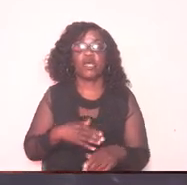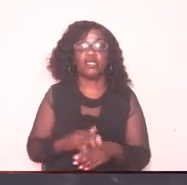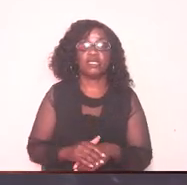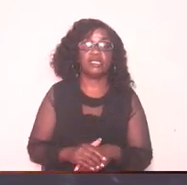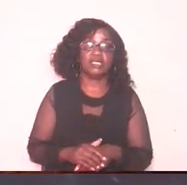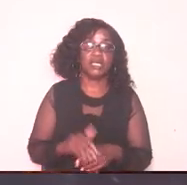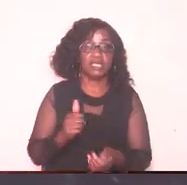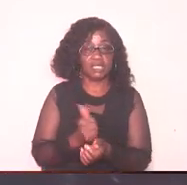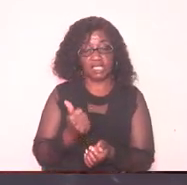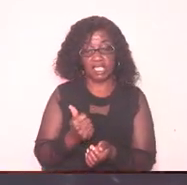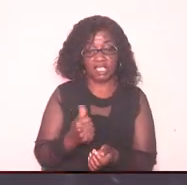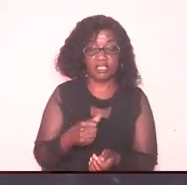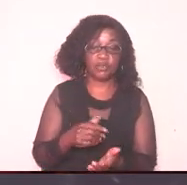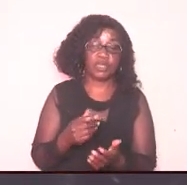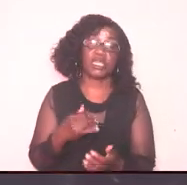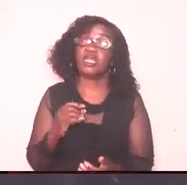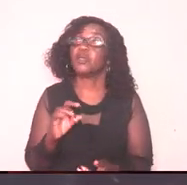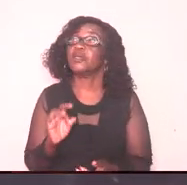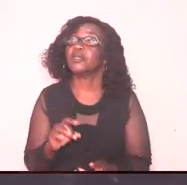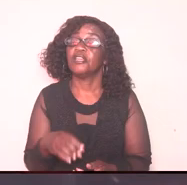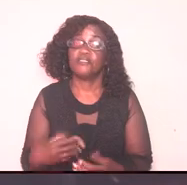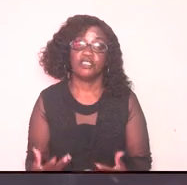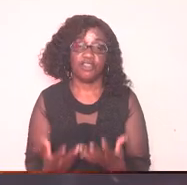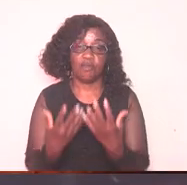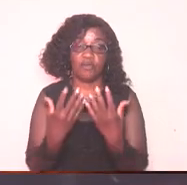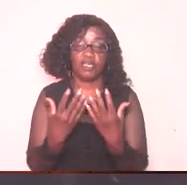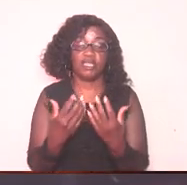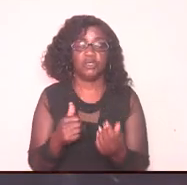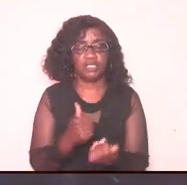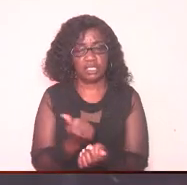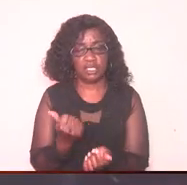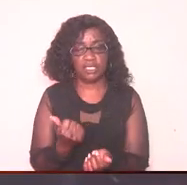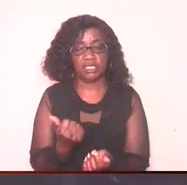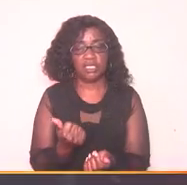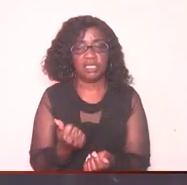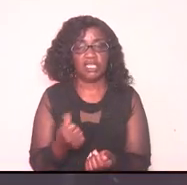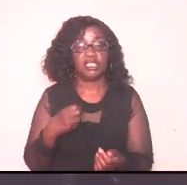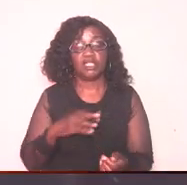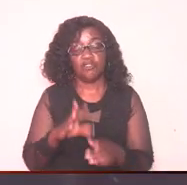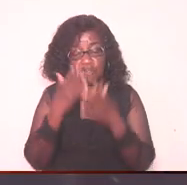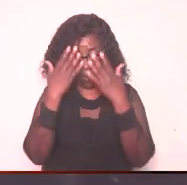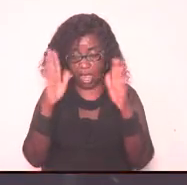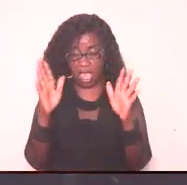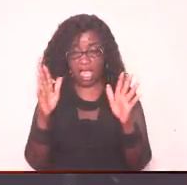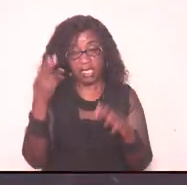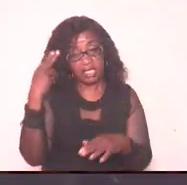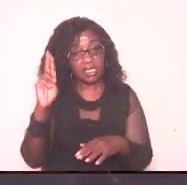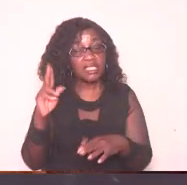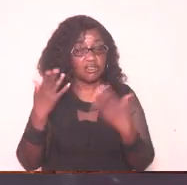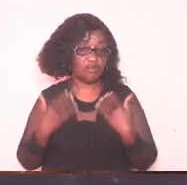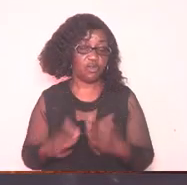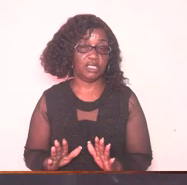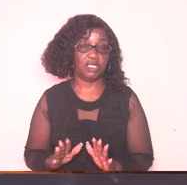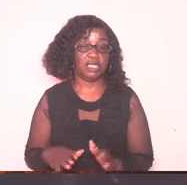we also saying that 16 is fine, because when someone is developing and we allow them to have sex at 16, they become self-aware. They understand and they explore